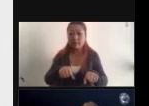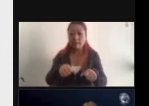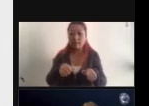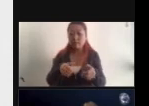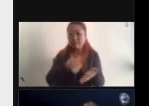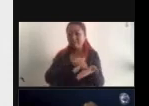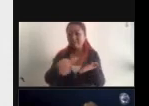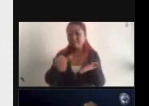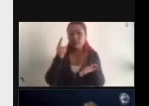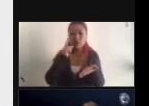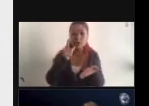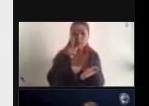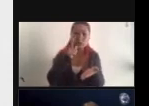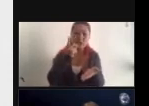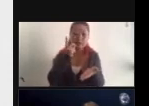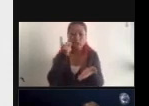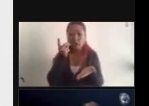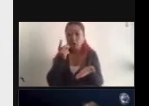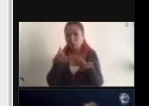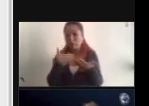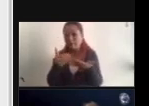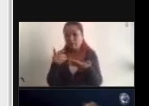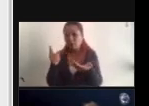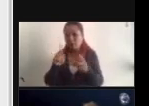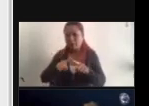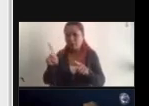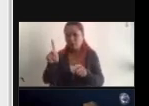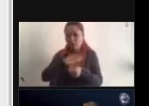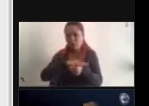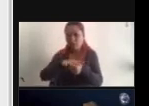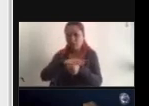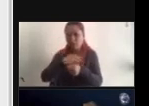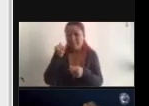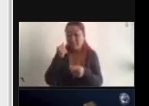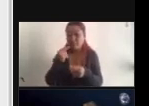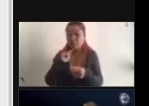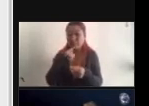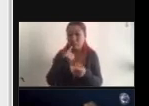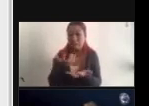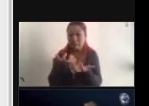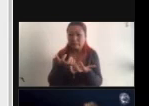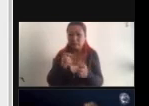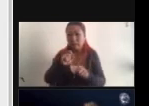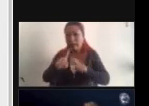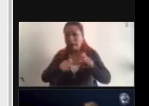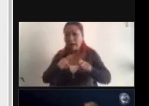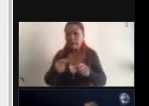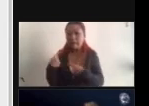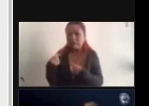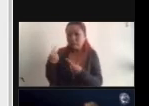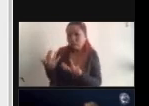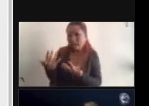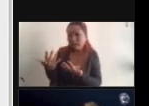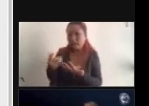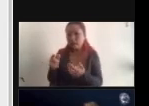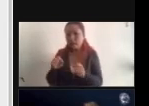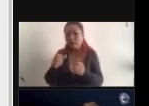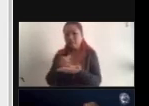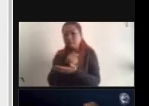depending upon where they are. But if there are a couple burning questions, if you have, or if Dr. Schneider has come up with a question or two.